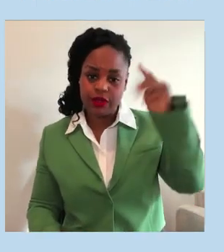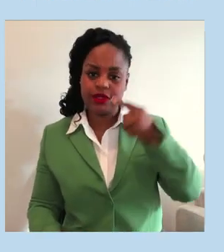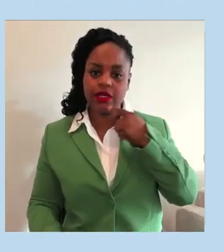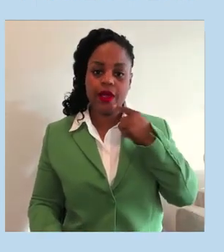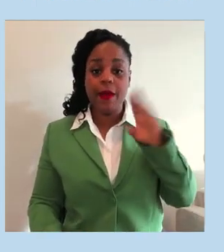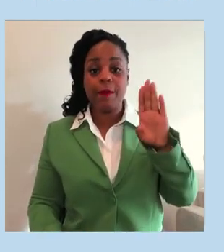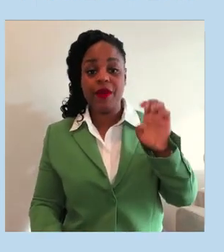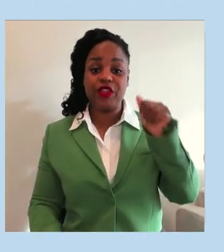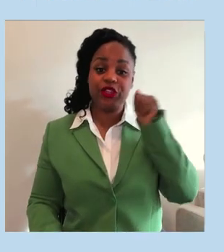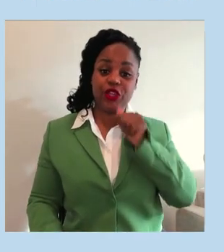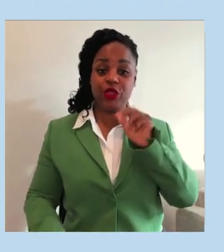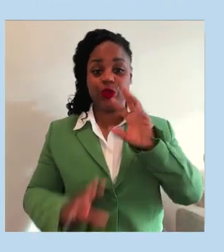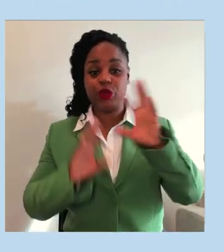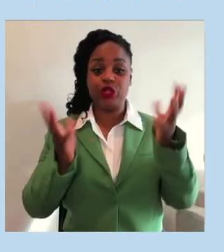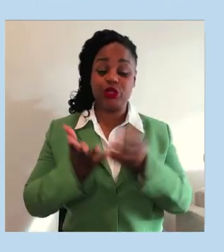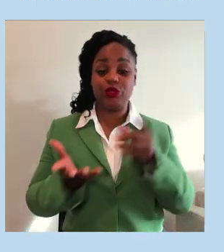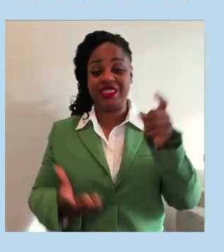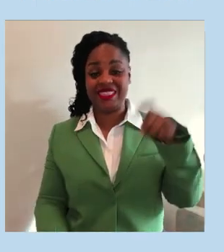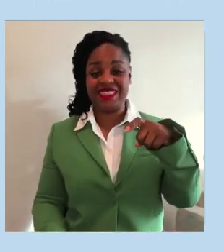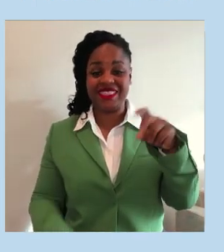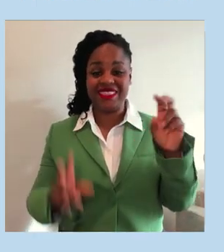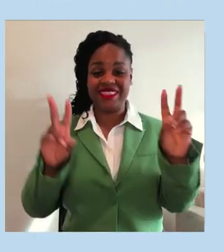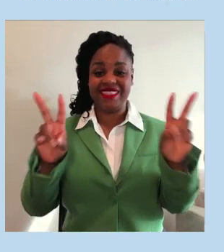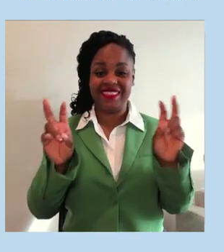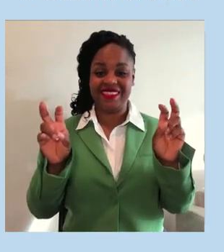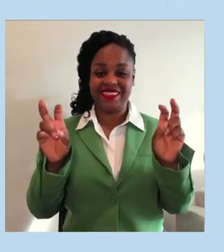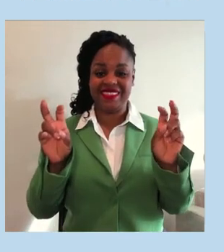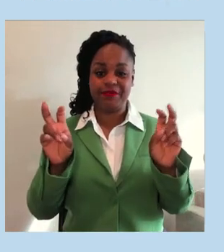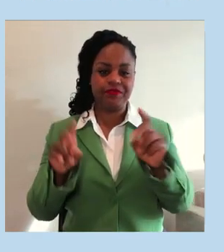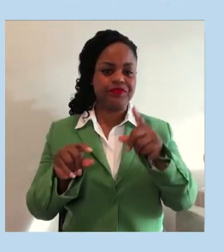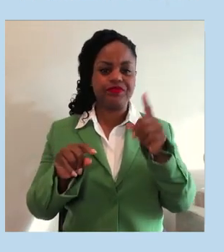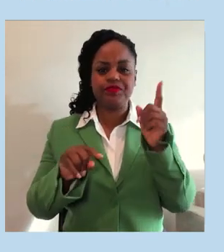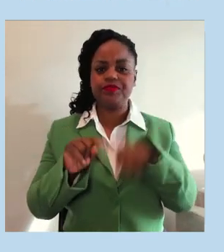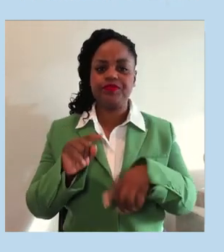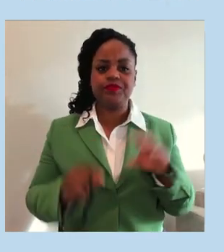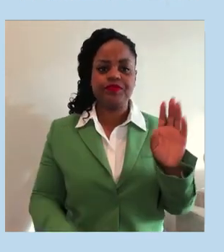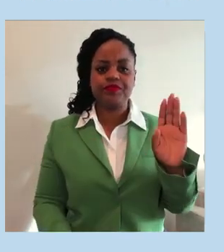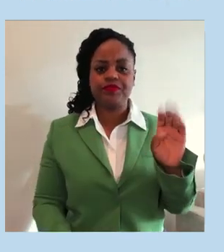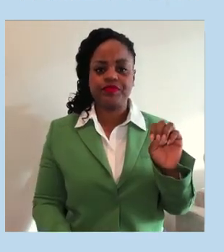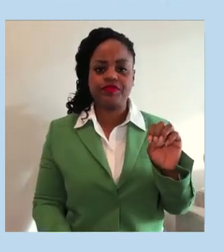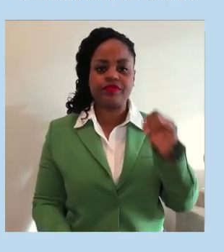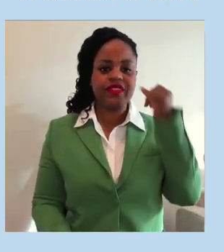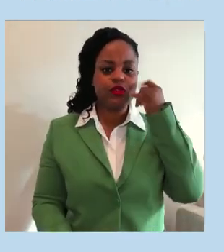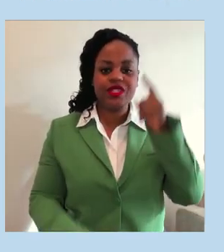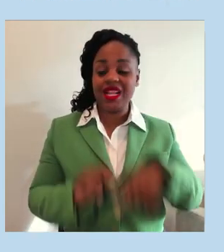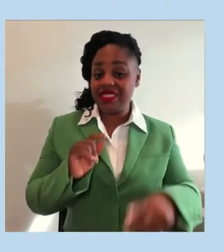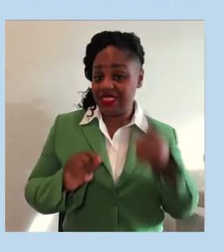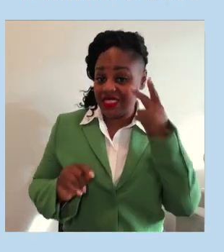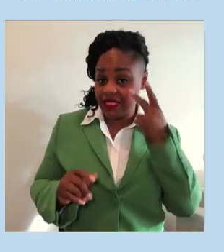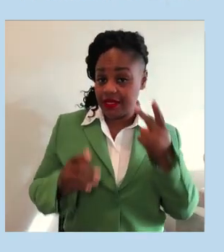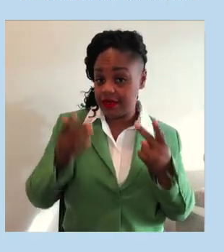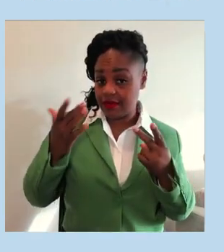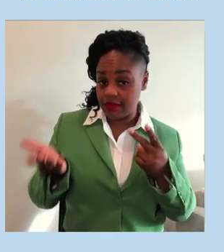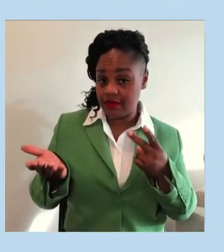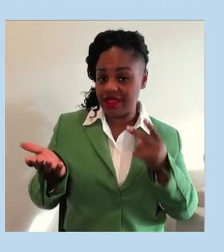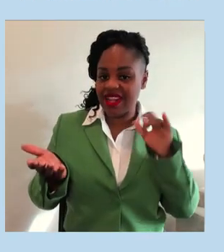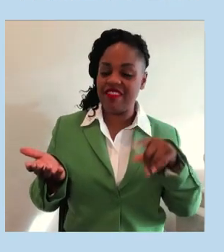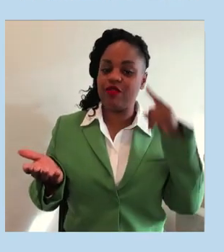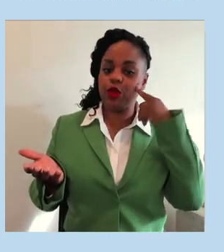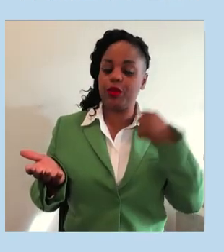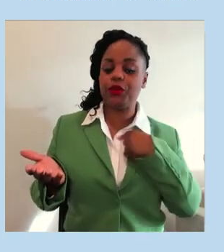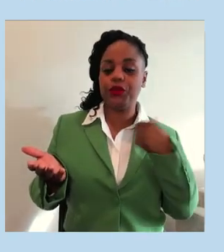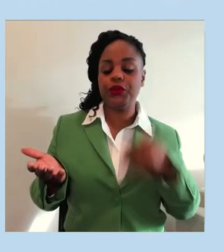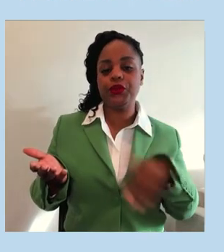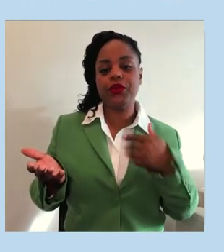you cannot be what you cannot see. And that has definitely been the case for me as a passionate African-American female who cares deeply about